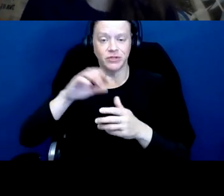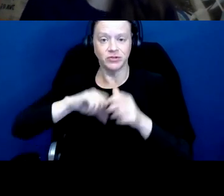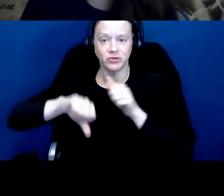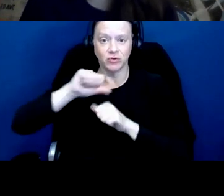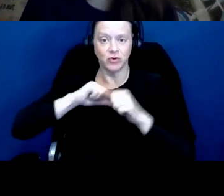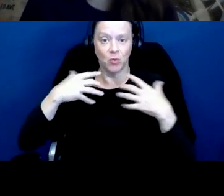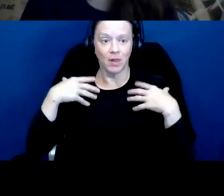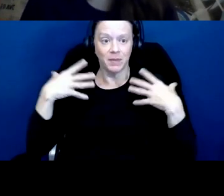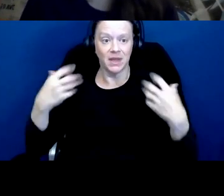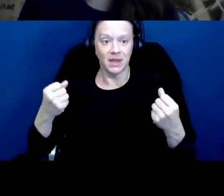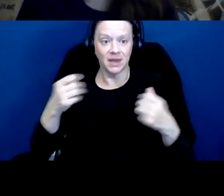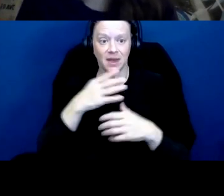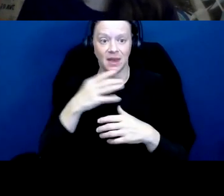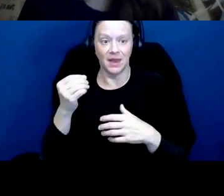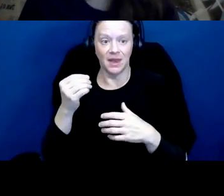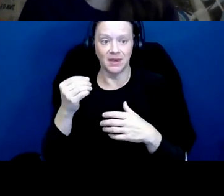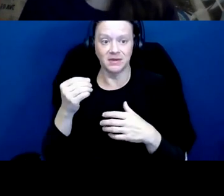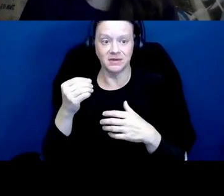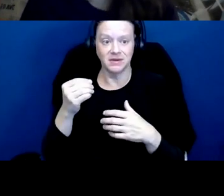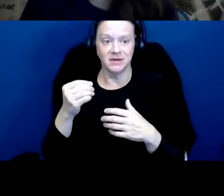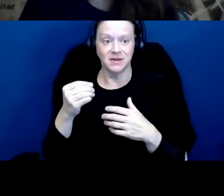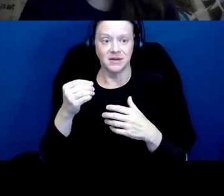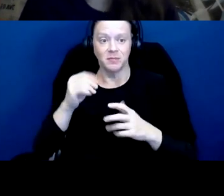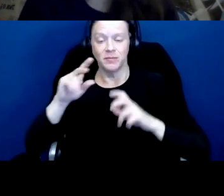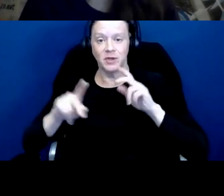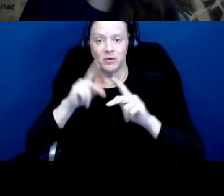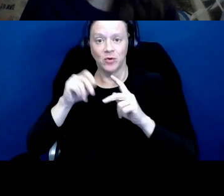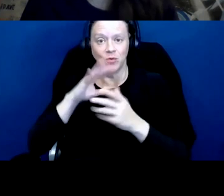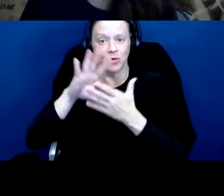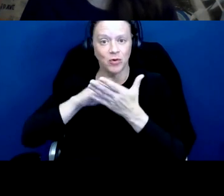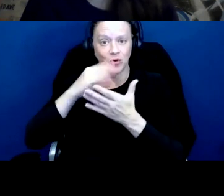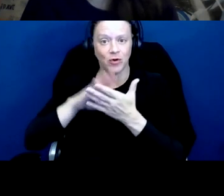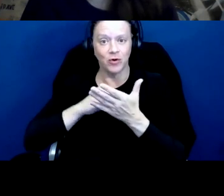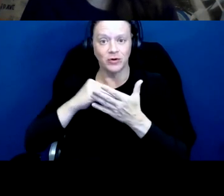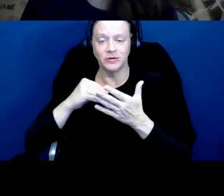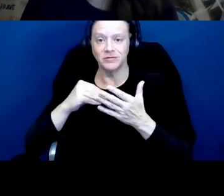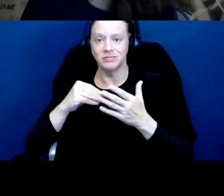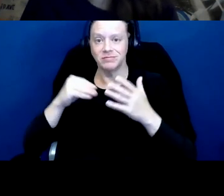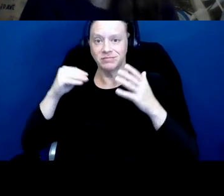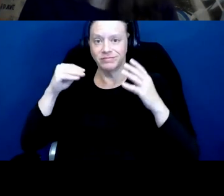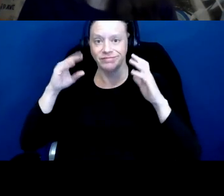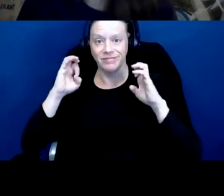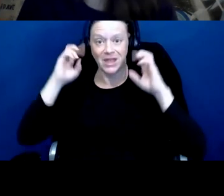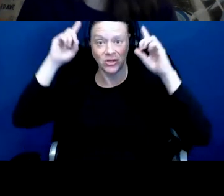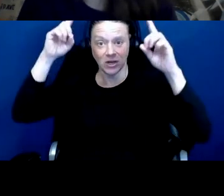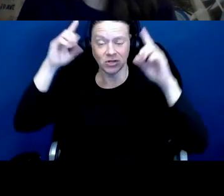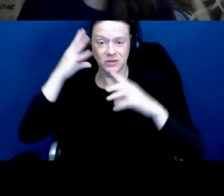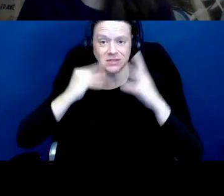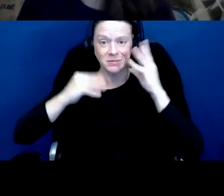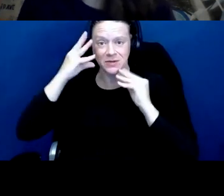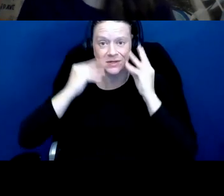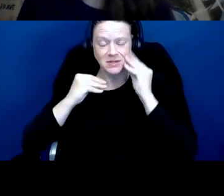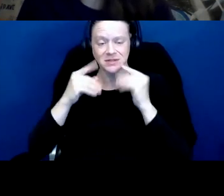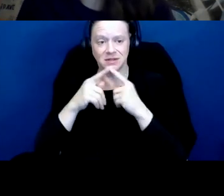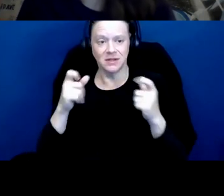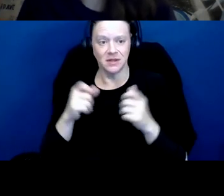with developmental differences who rely on school for receiving their developmental therapies. Kids who are served 0